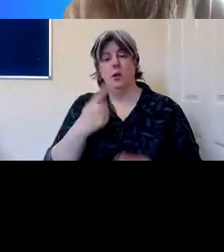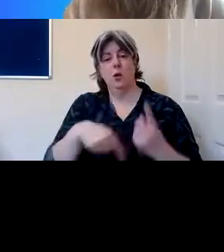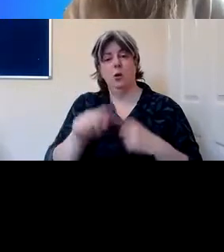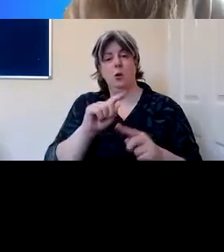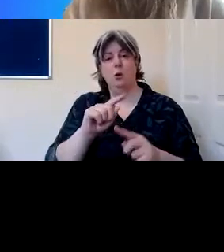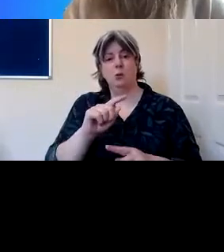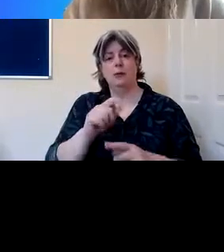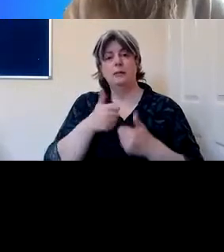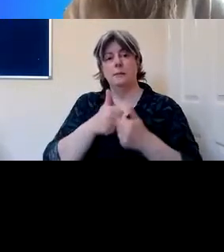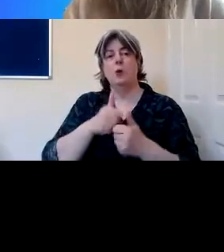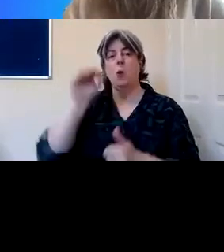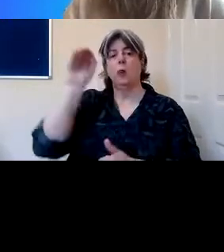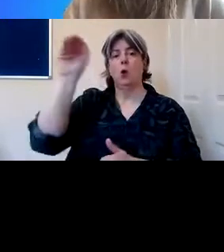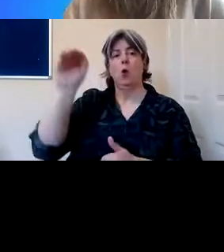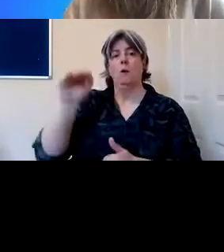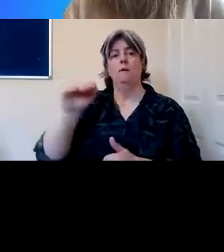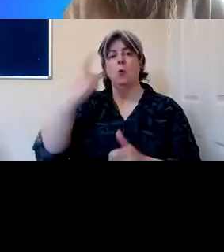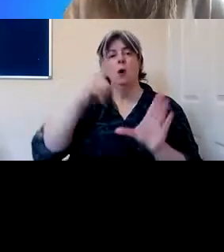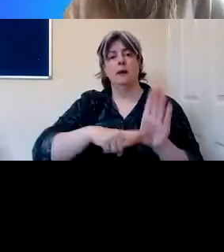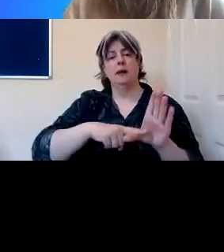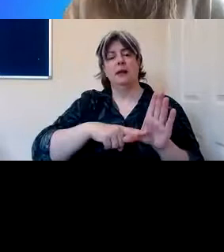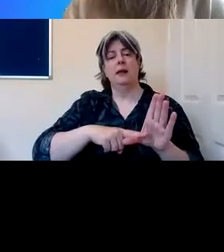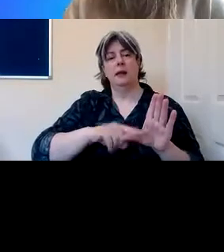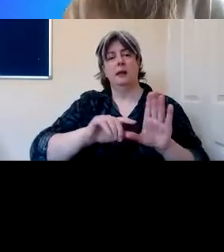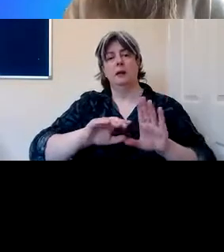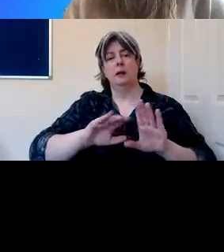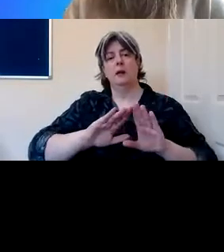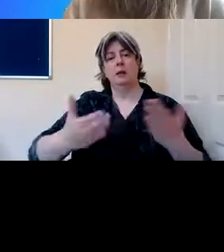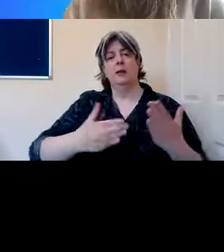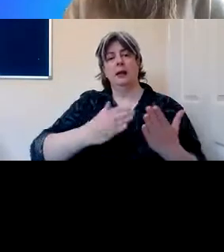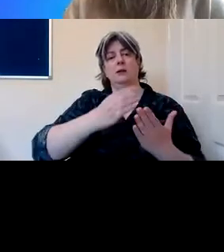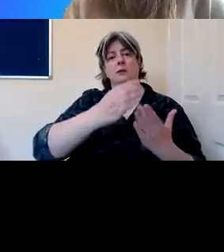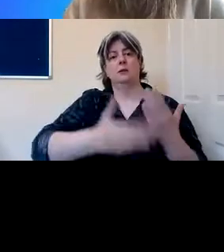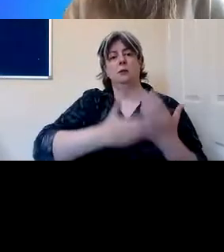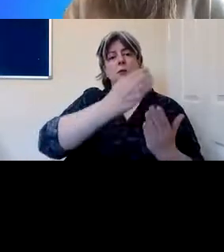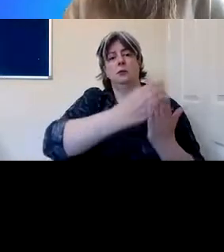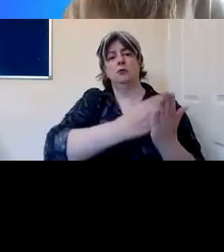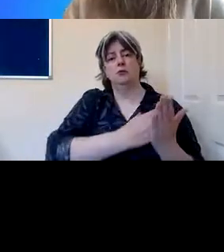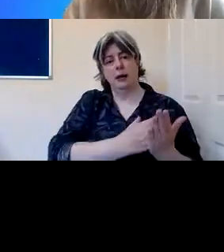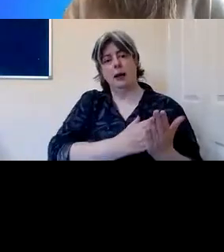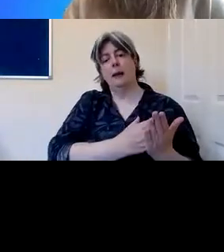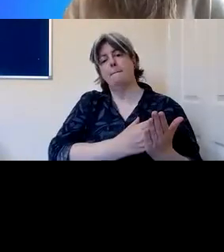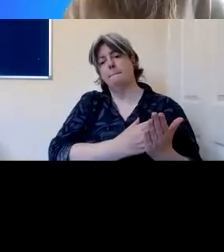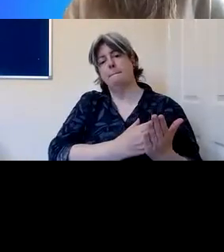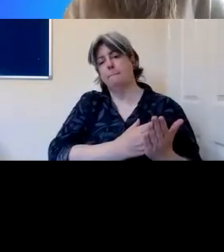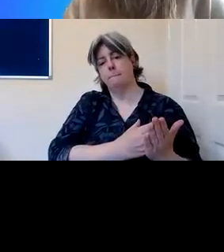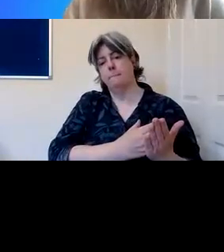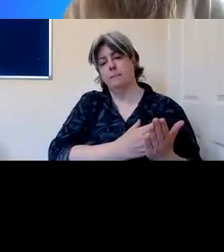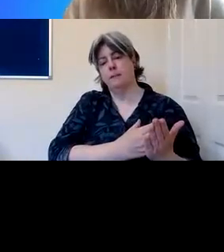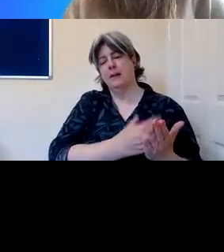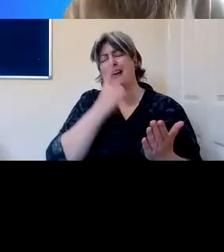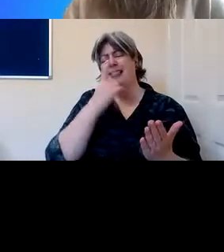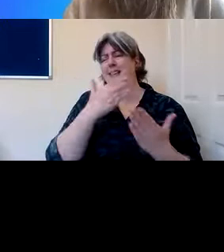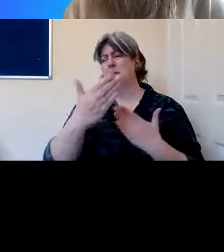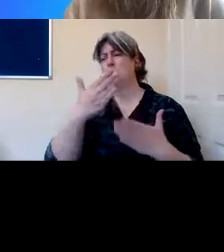curriculum-free year, as it were, to give time for the curriculum to be introduced properly. I think there's more work to be done with the profession